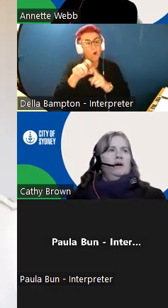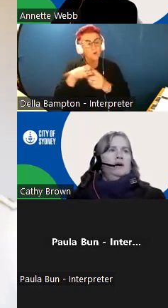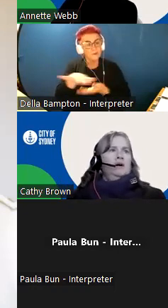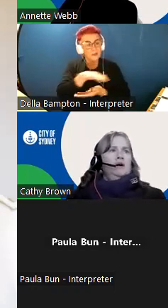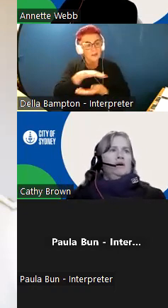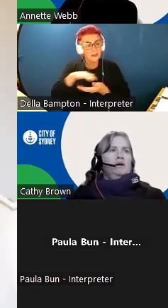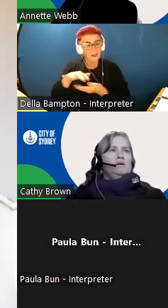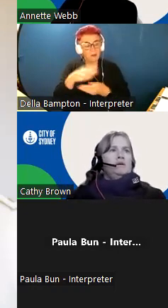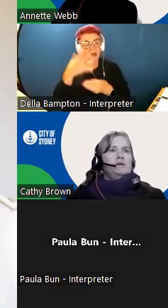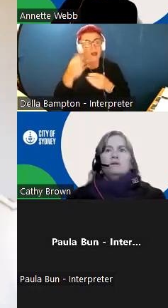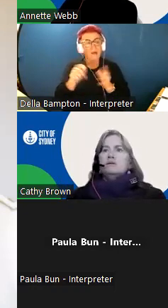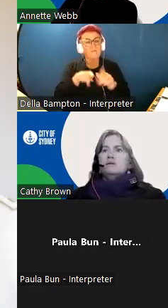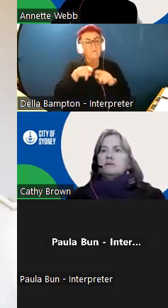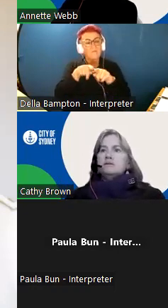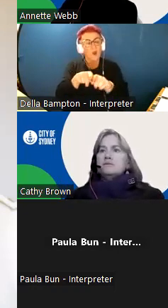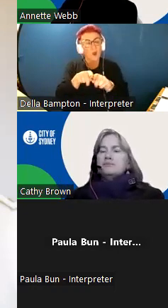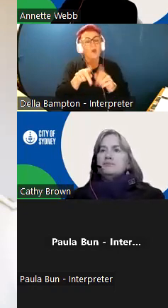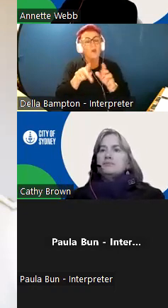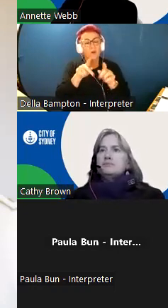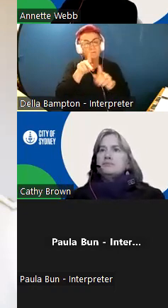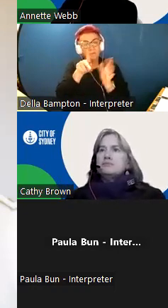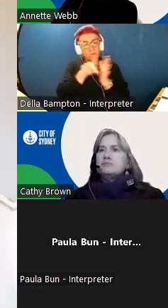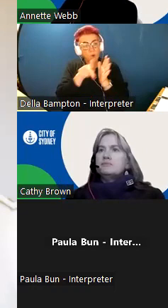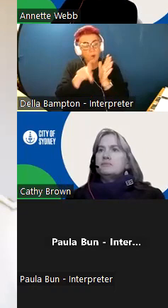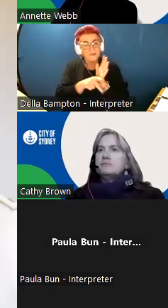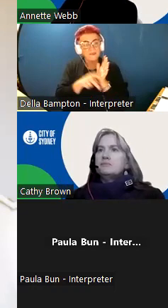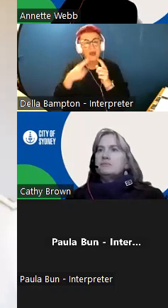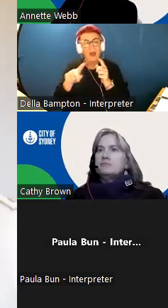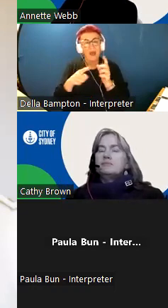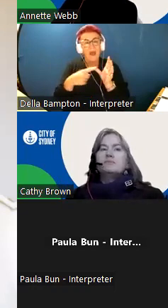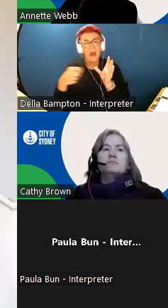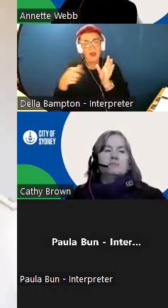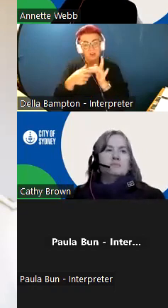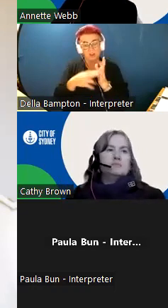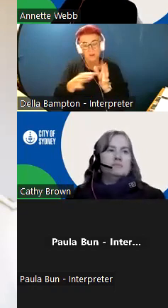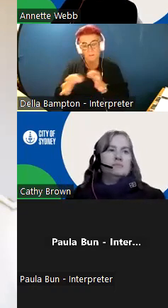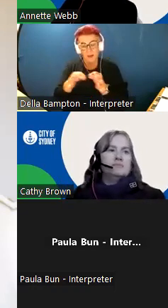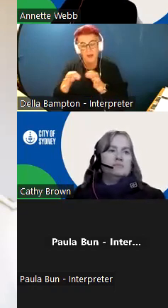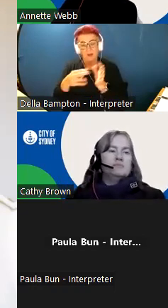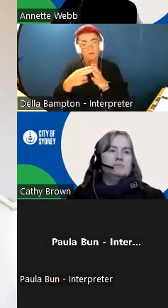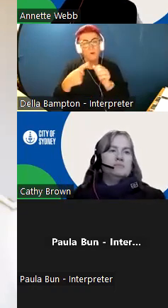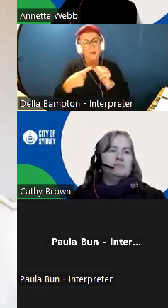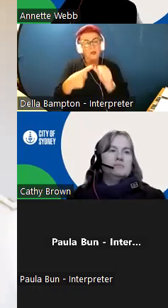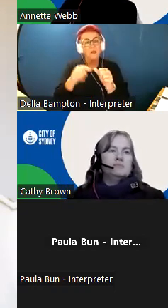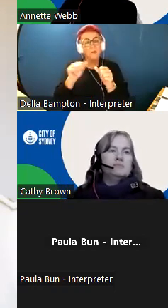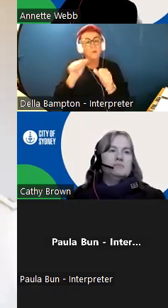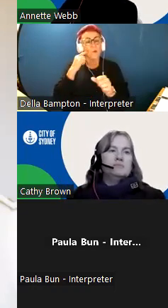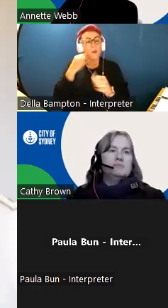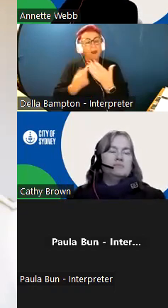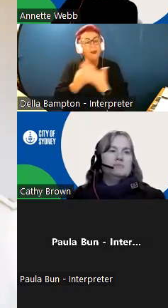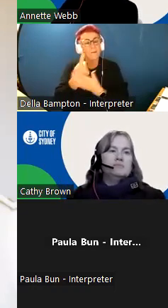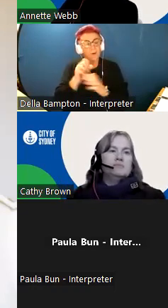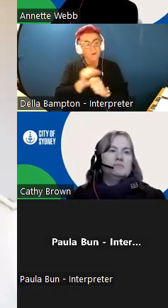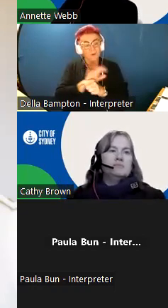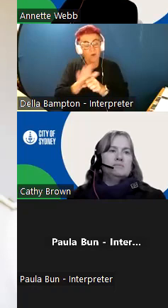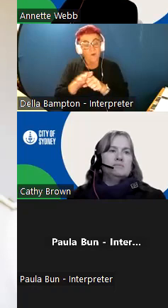City Cultural Policy and Action Plan and also the Community Recovery Plan, which was established in response to COVID-19.